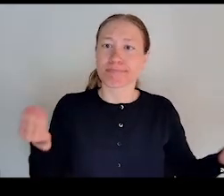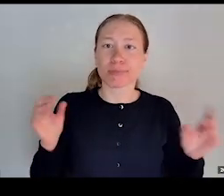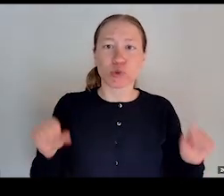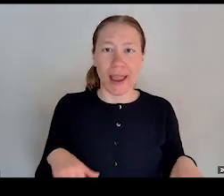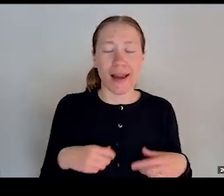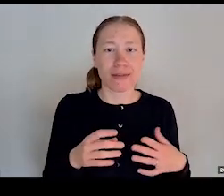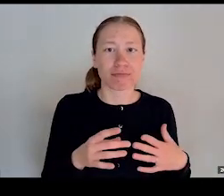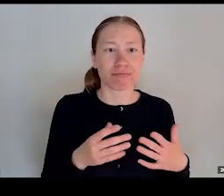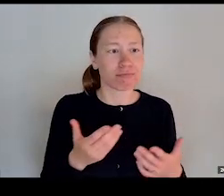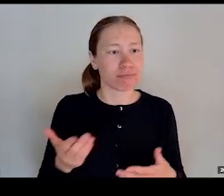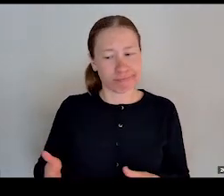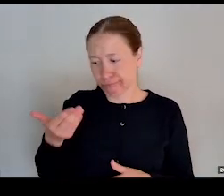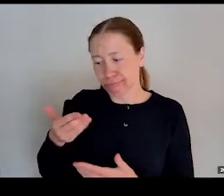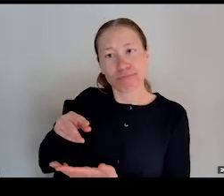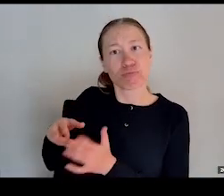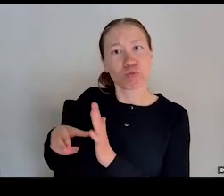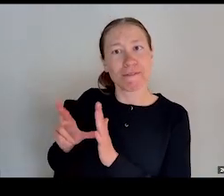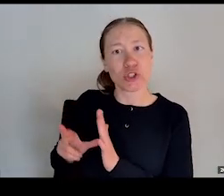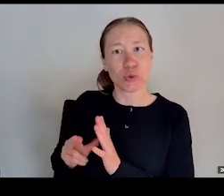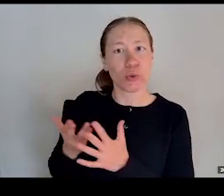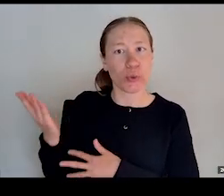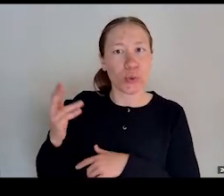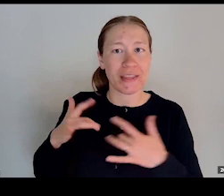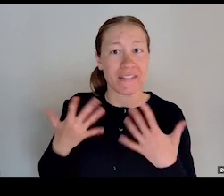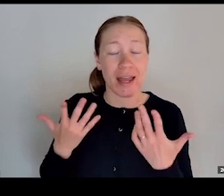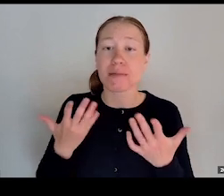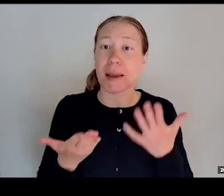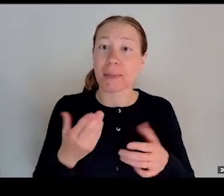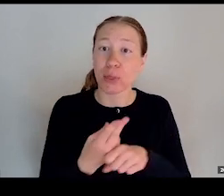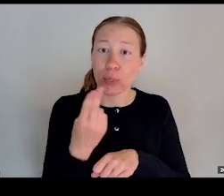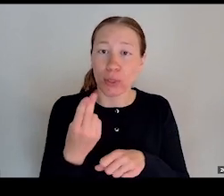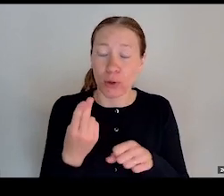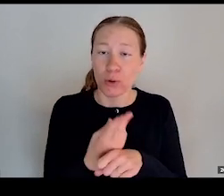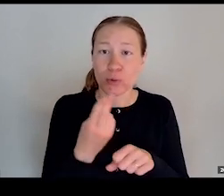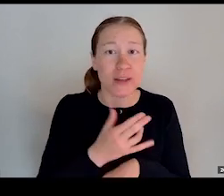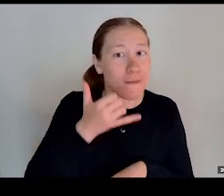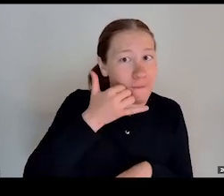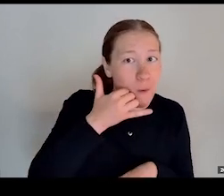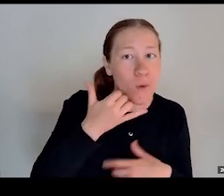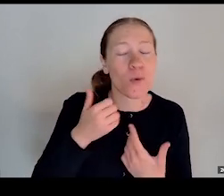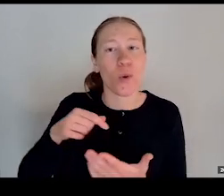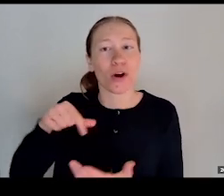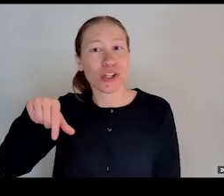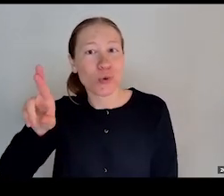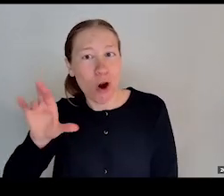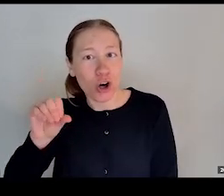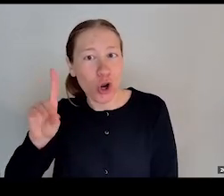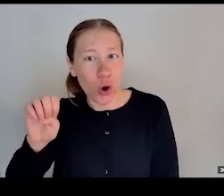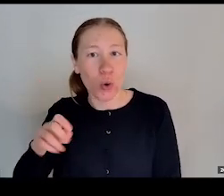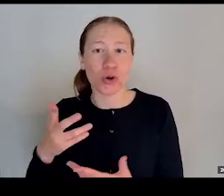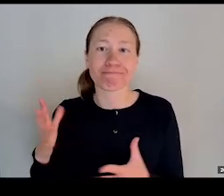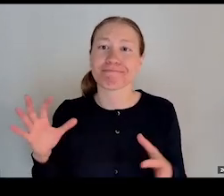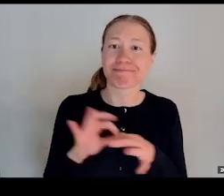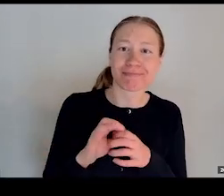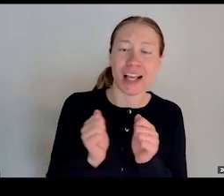digital packet that they can pull up on a laptop or their phone, or by a QR code that's compatible with a screen reader so that we can increase the